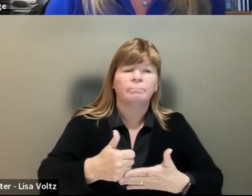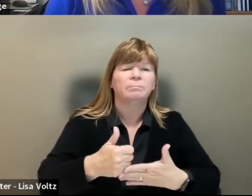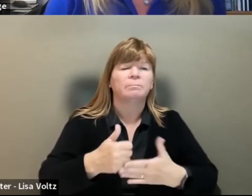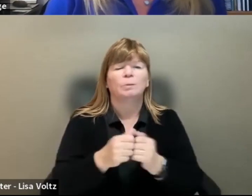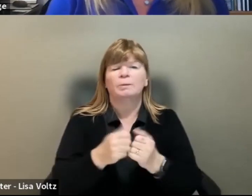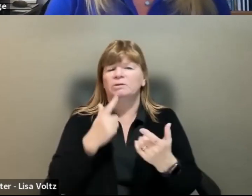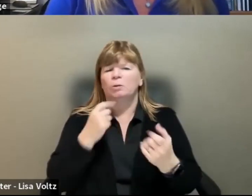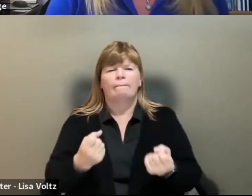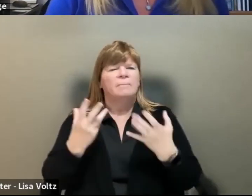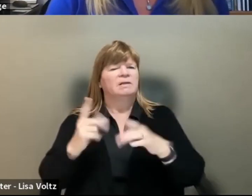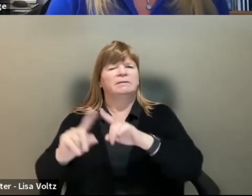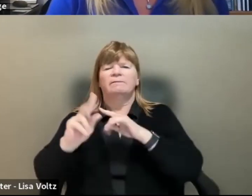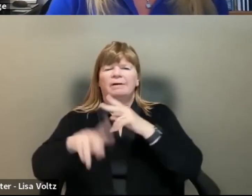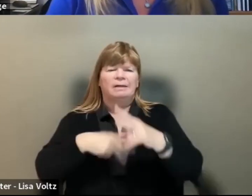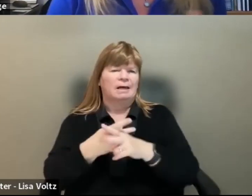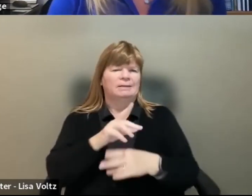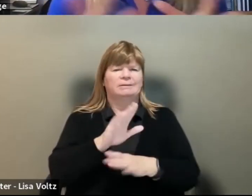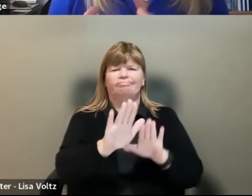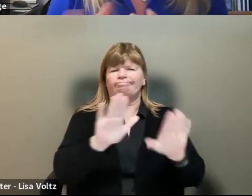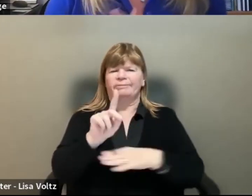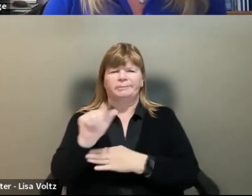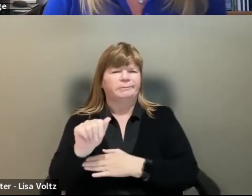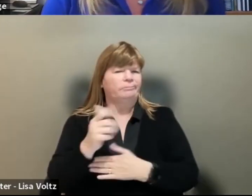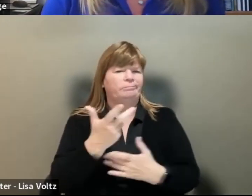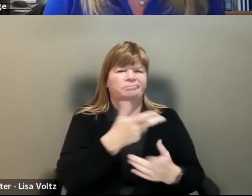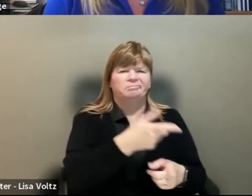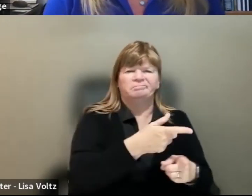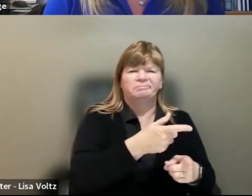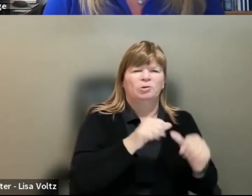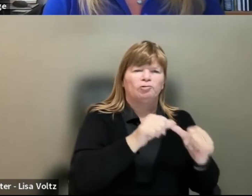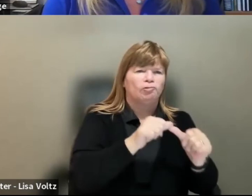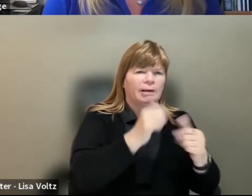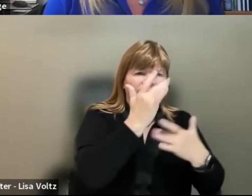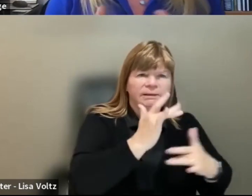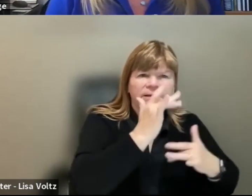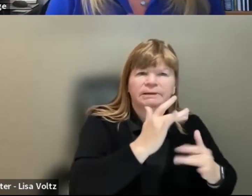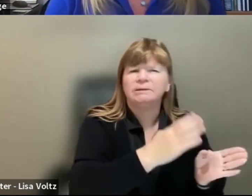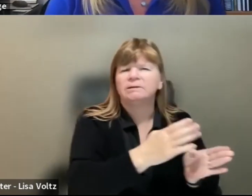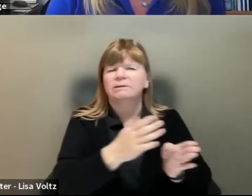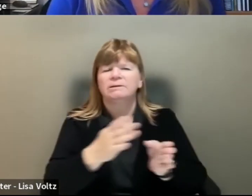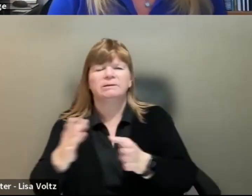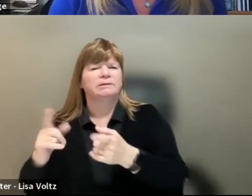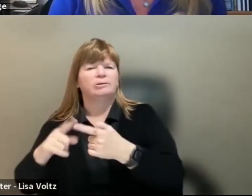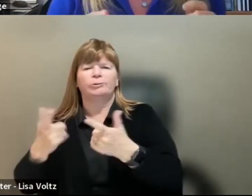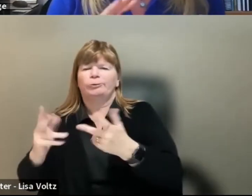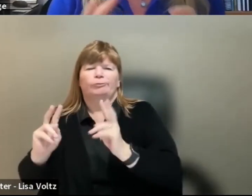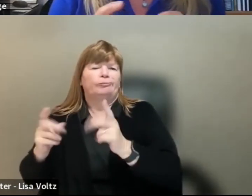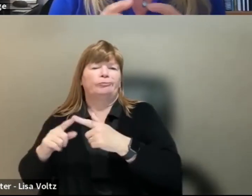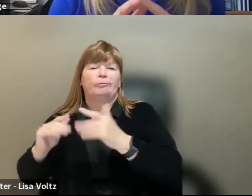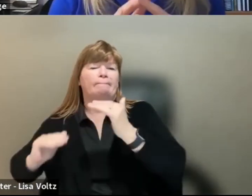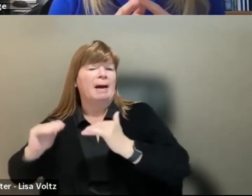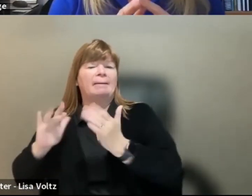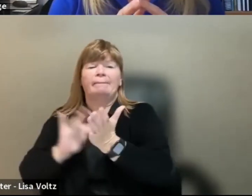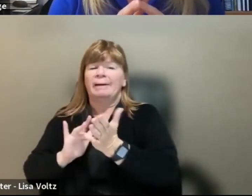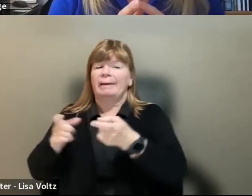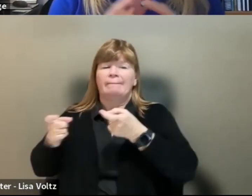from chronic diseases to just balance or medication management. I mean, there's so